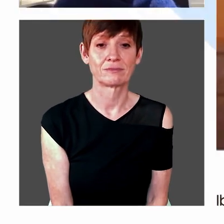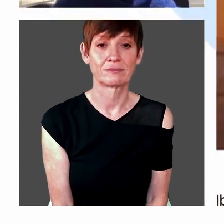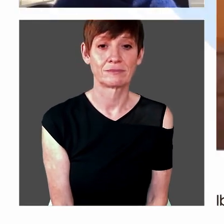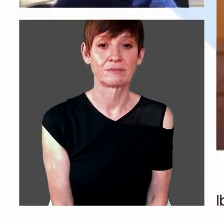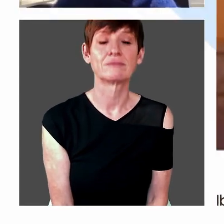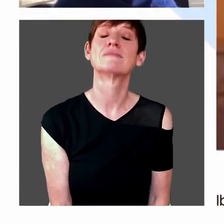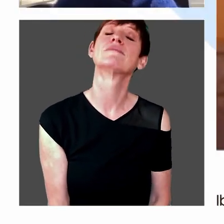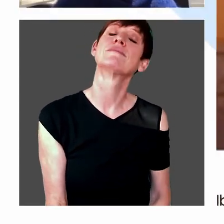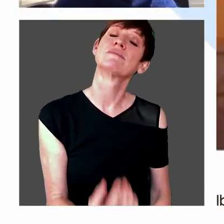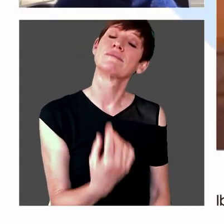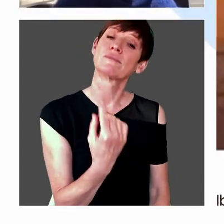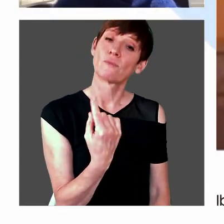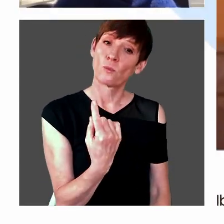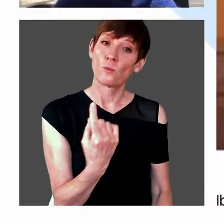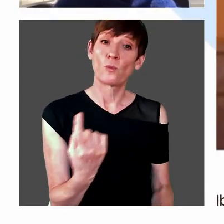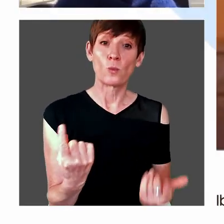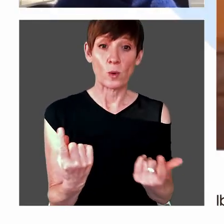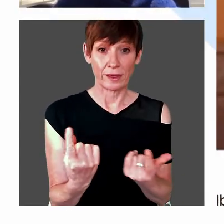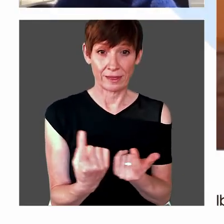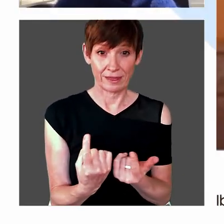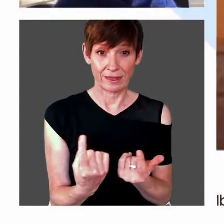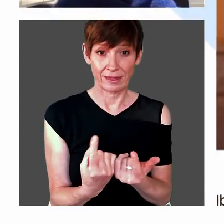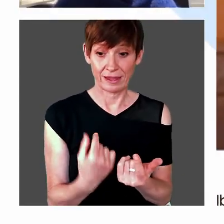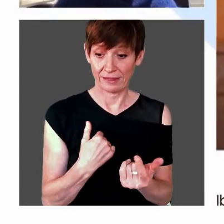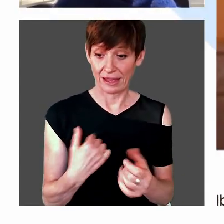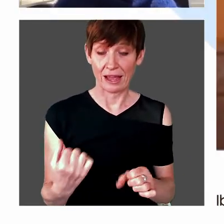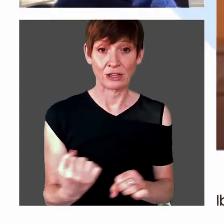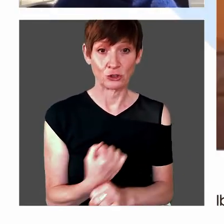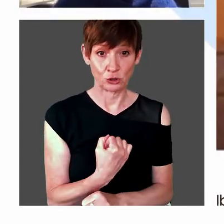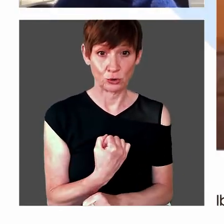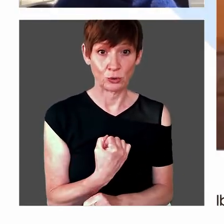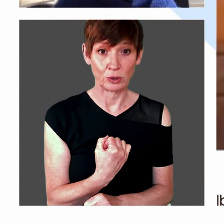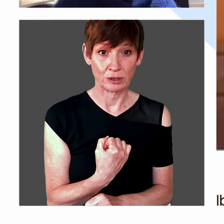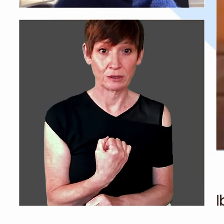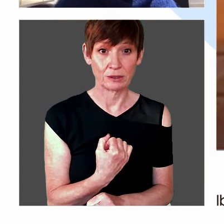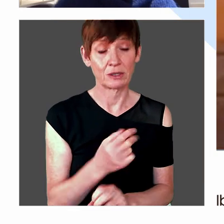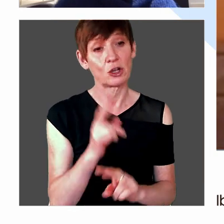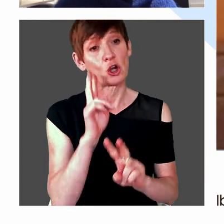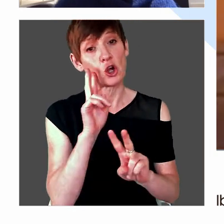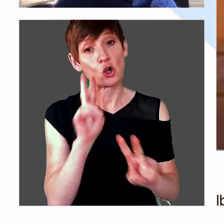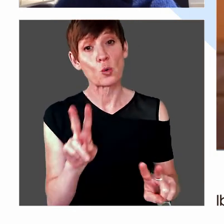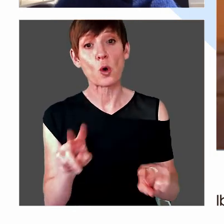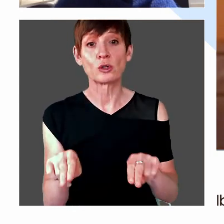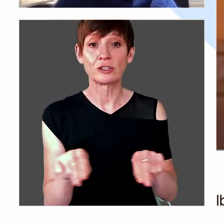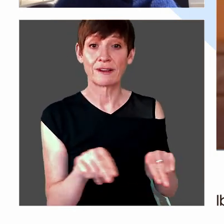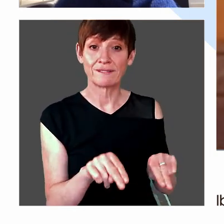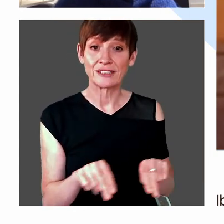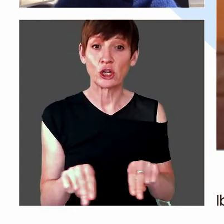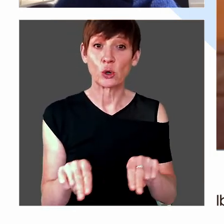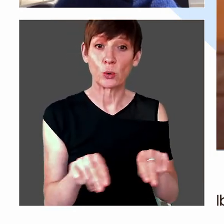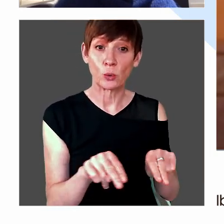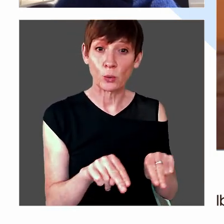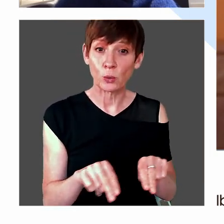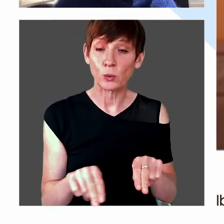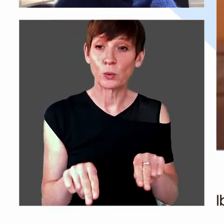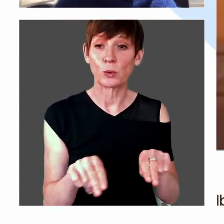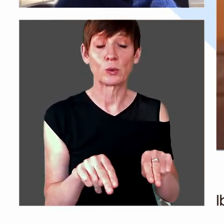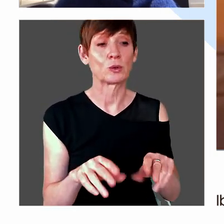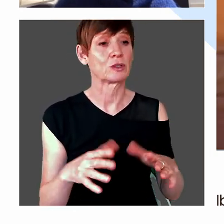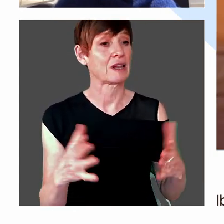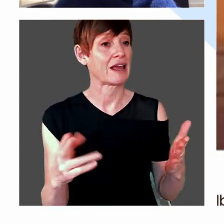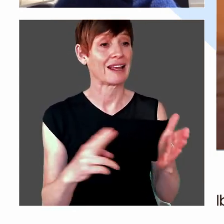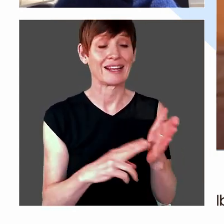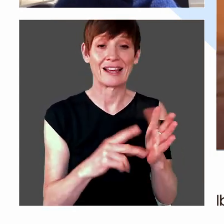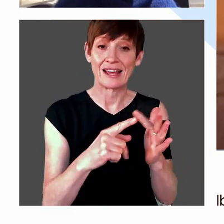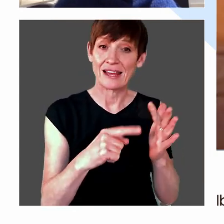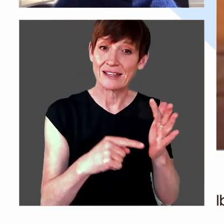One of the things I do is watching videos of people, like, there's now, like, on Netflix,